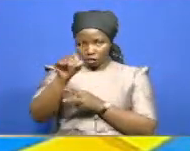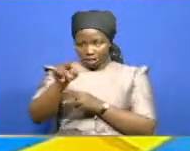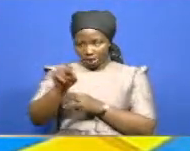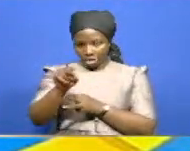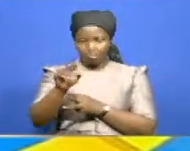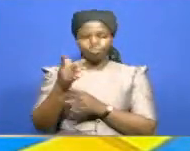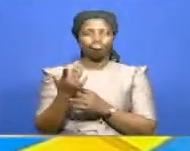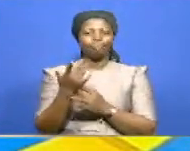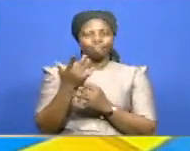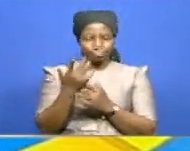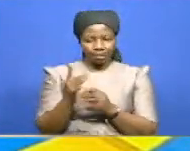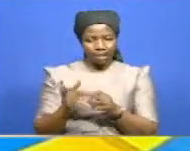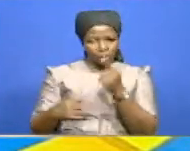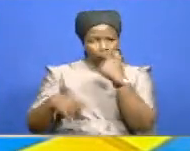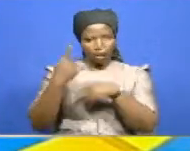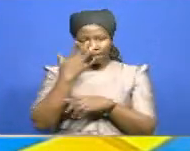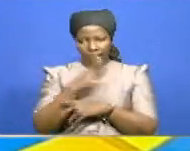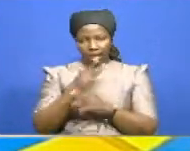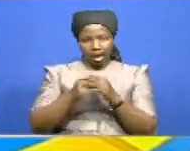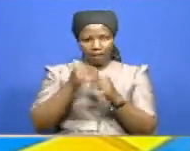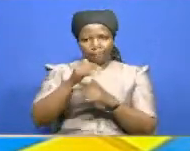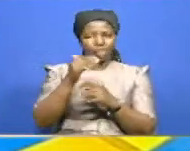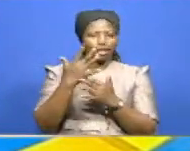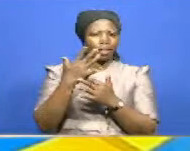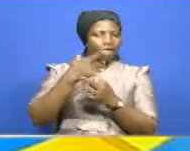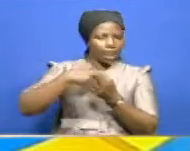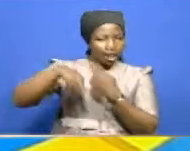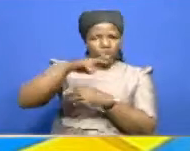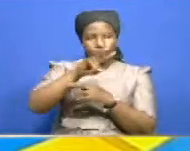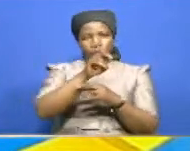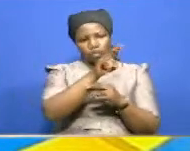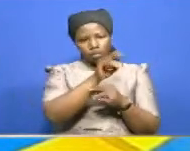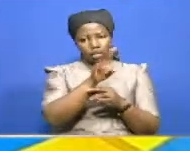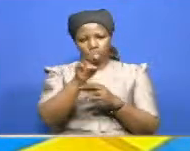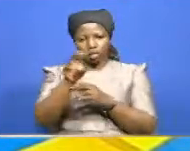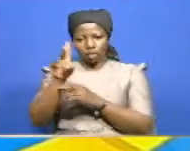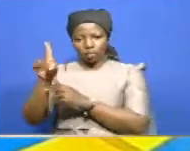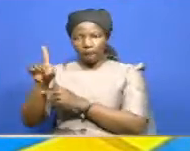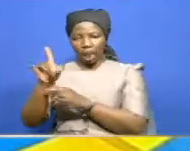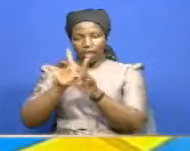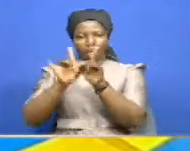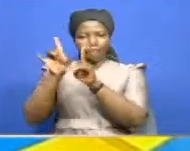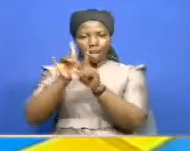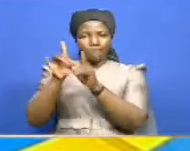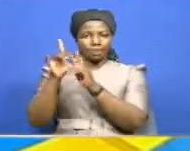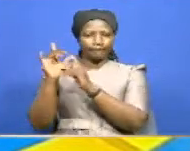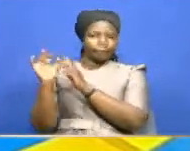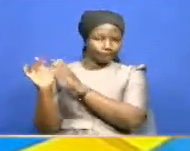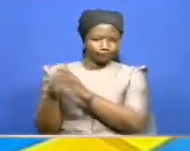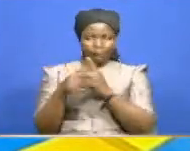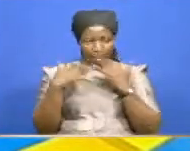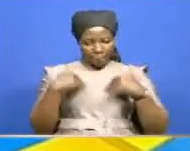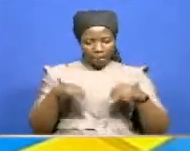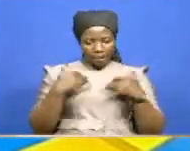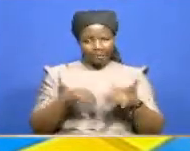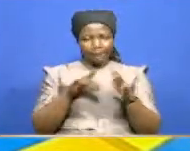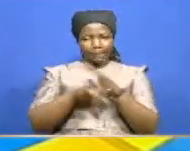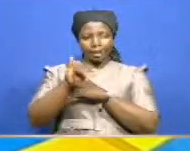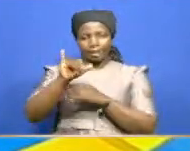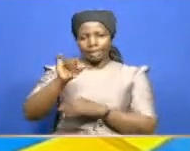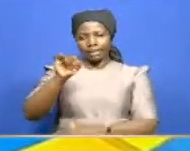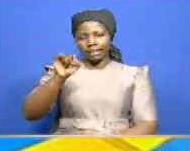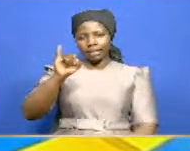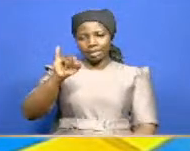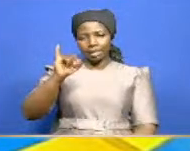the round of the fourth leg of the 2020-2021 Safari Touring being played at the Par 72 Sigona